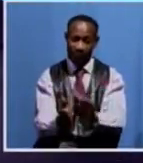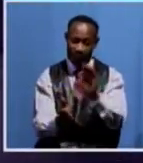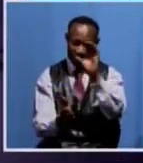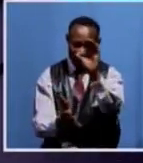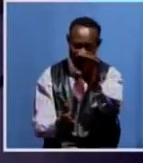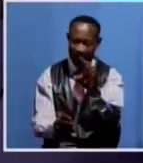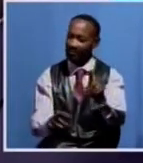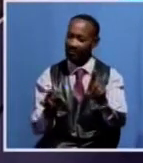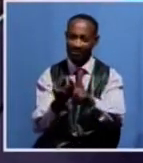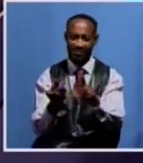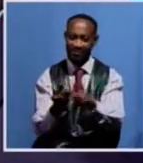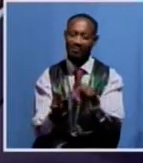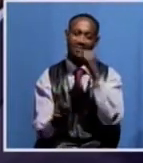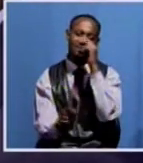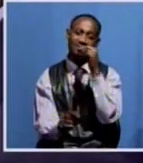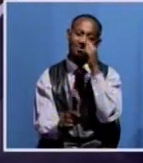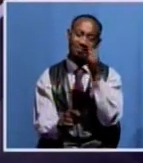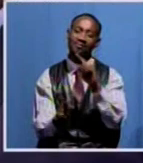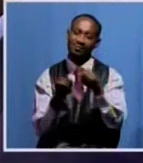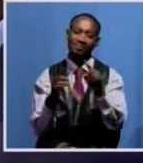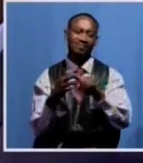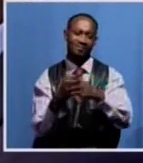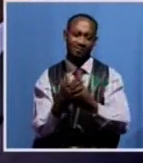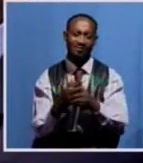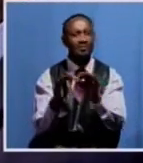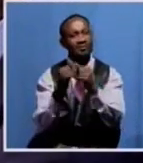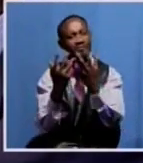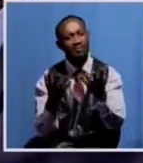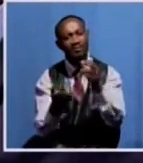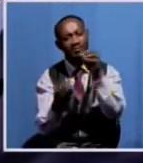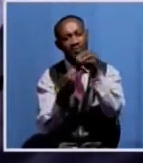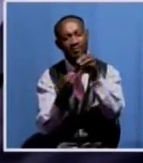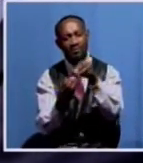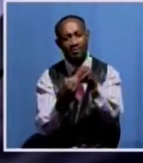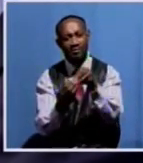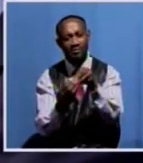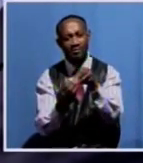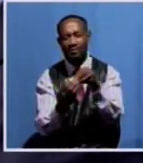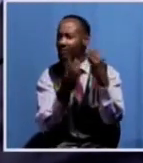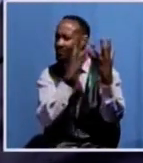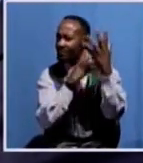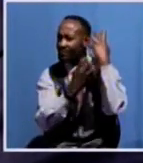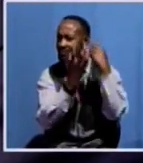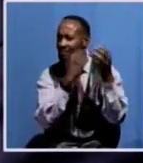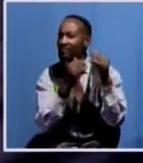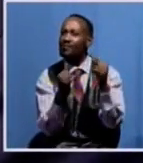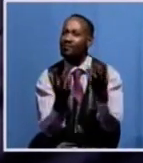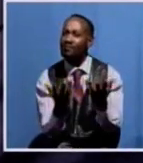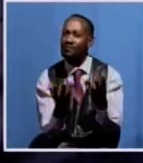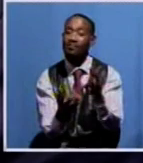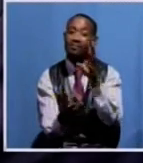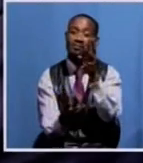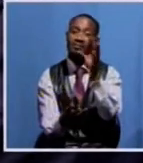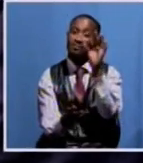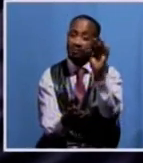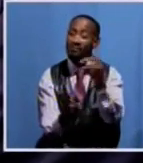ocean. But it's a beginning. How much is the total domestic? The total debt of arrears is somewhere around 16 billion. So it's